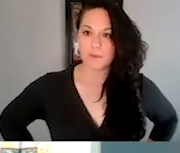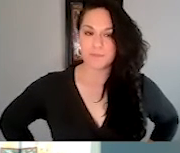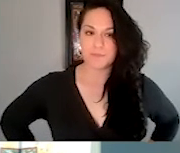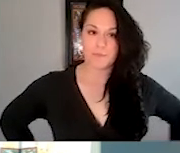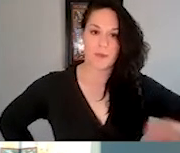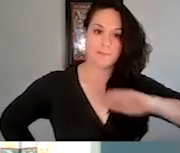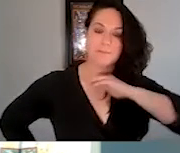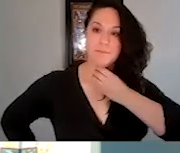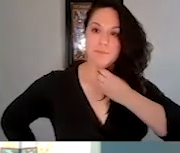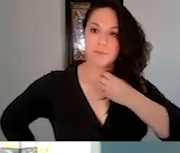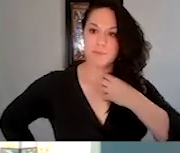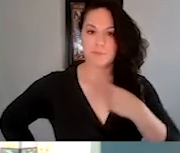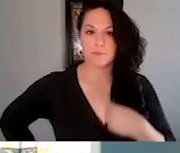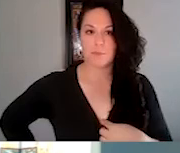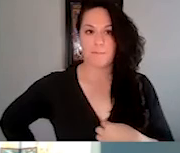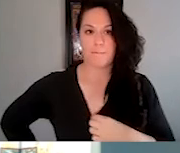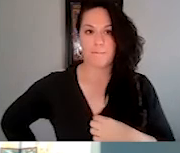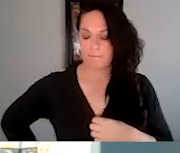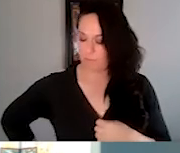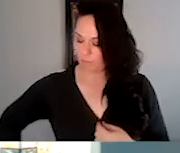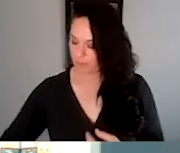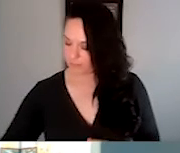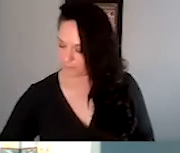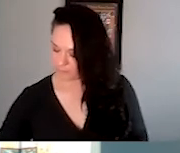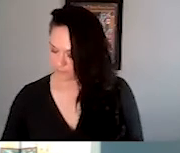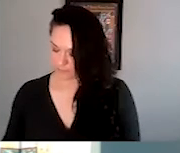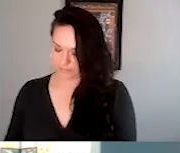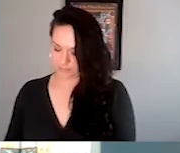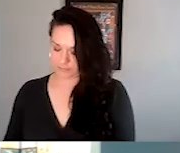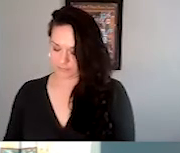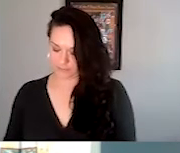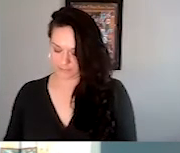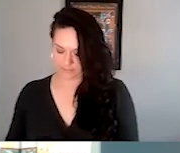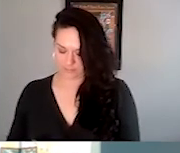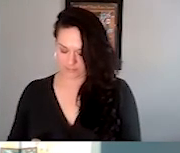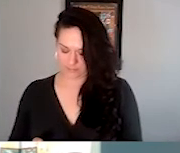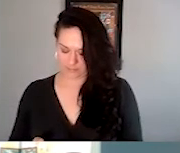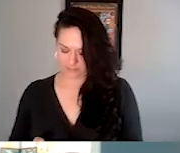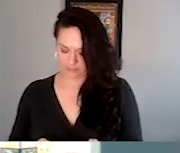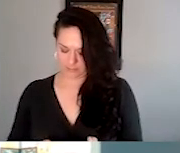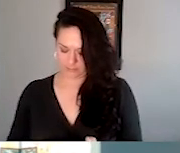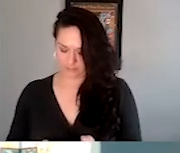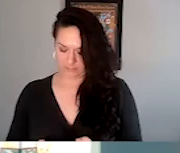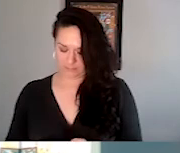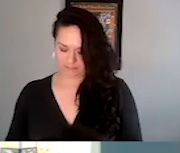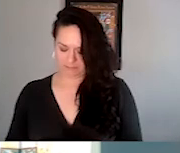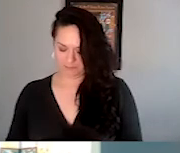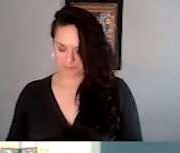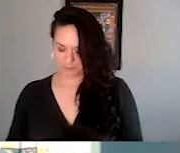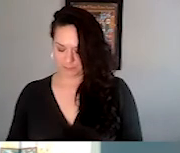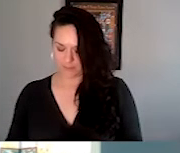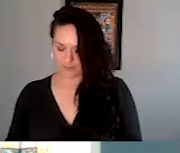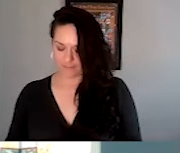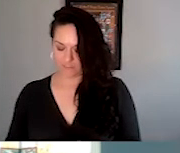legislators if they were able to get the state legislature to pass a law to ban this based on the harms posed